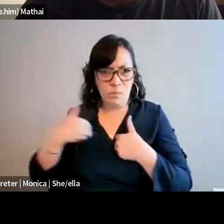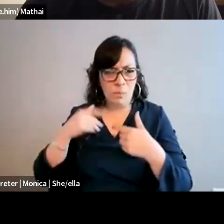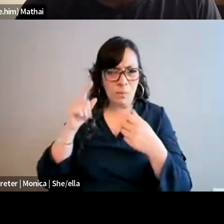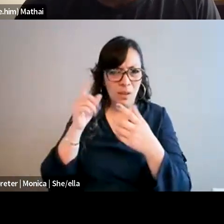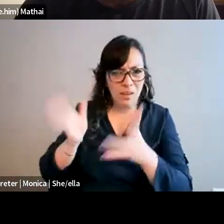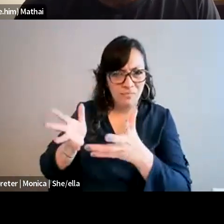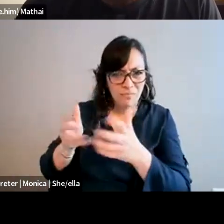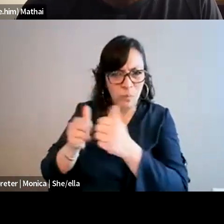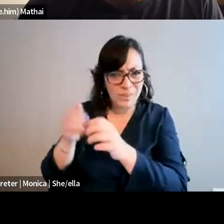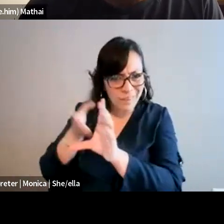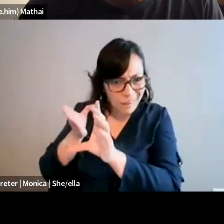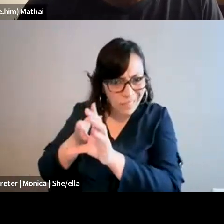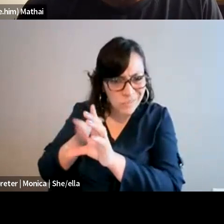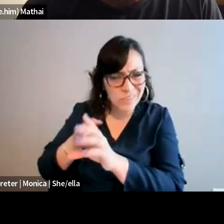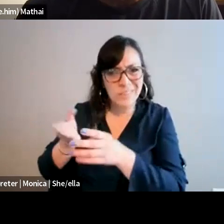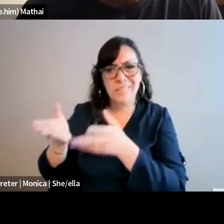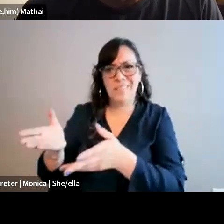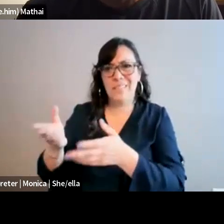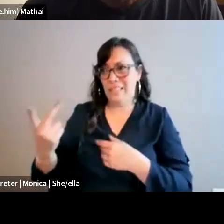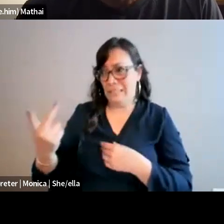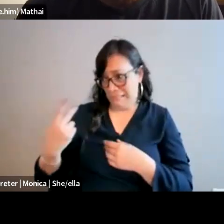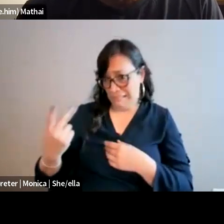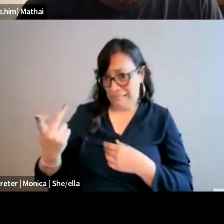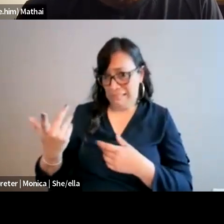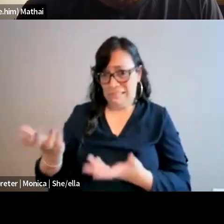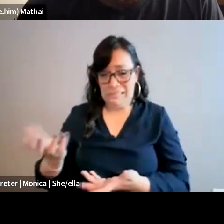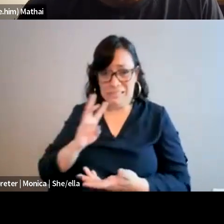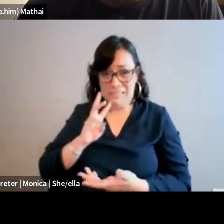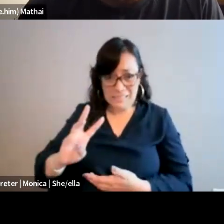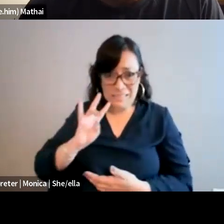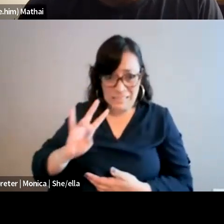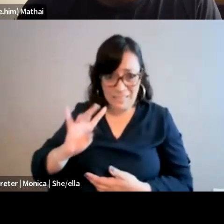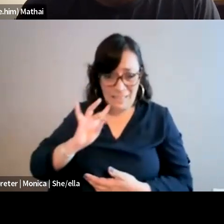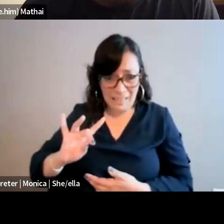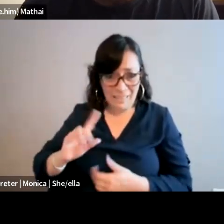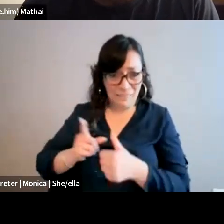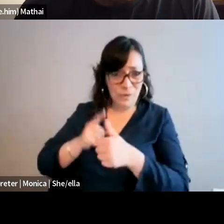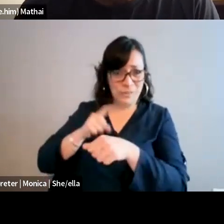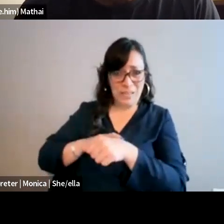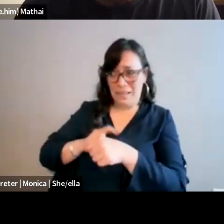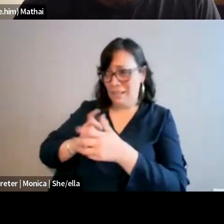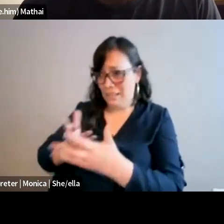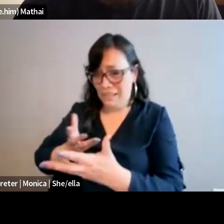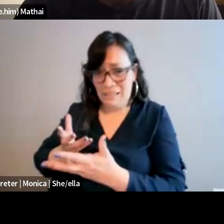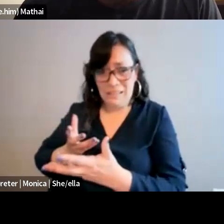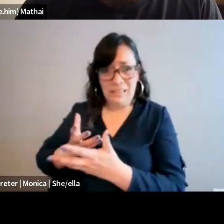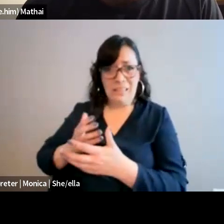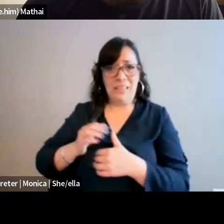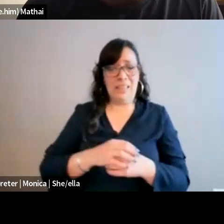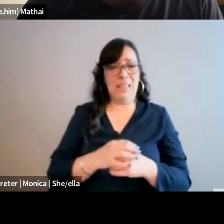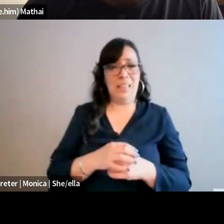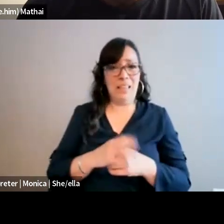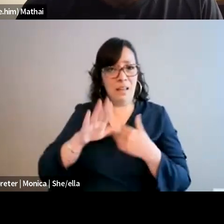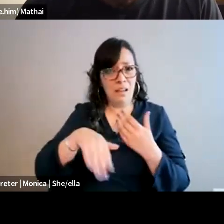psychologist at, you know, only 6, 7, 8 years old in our first grades in school, were all